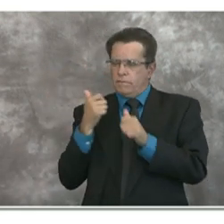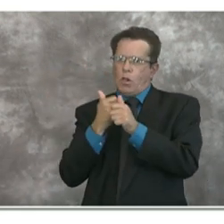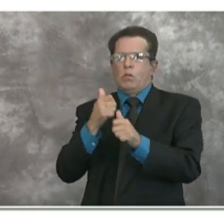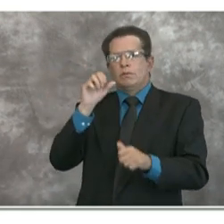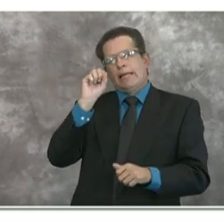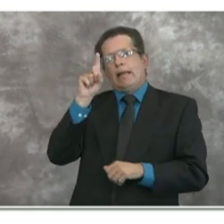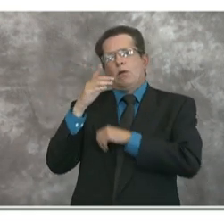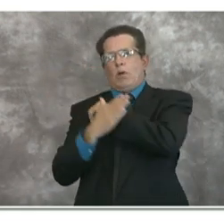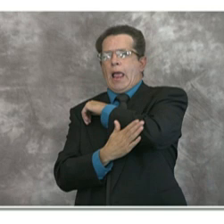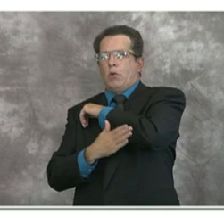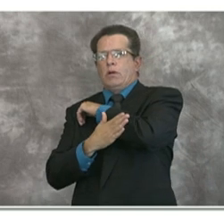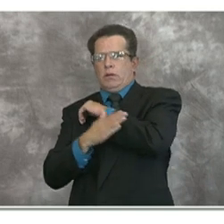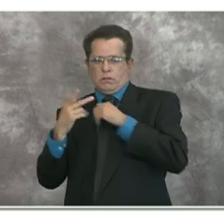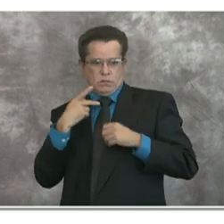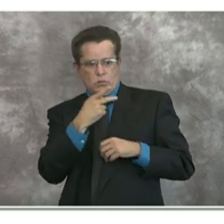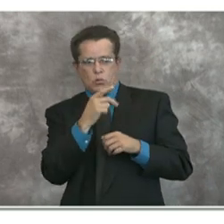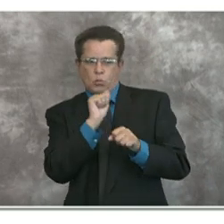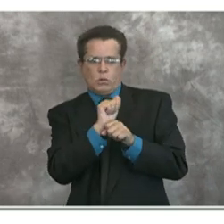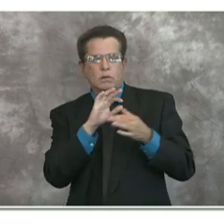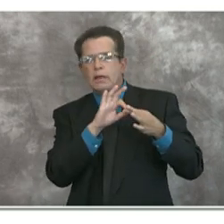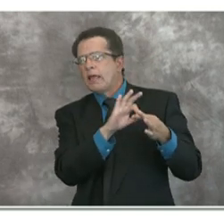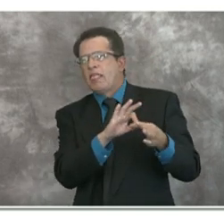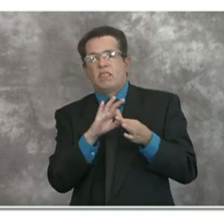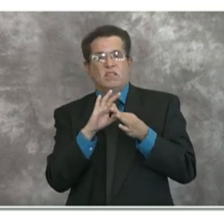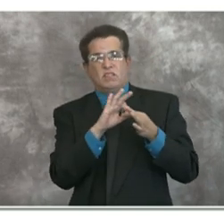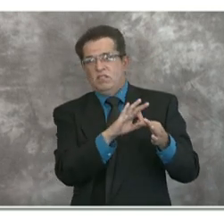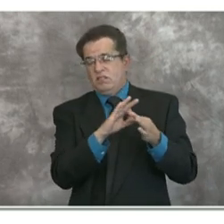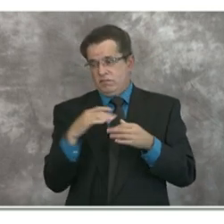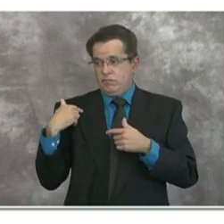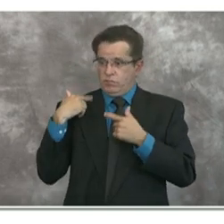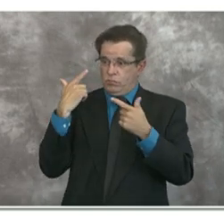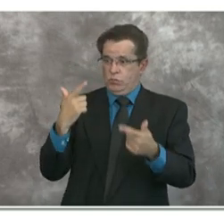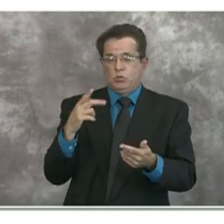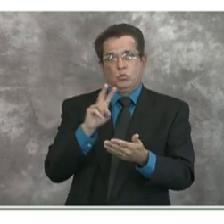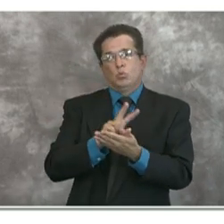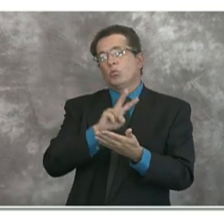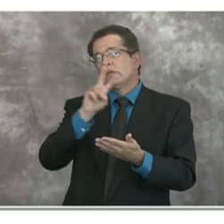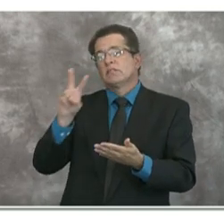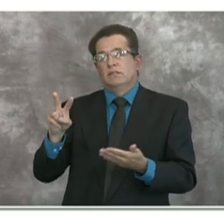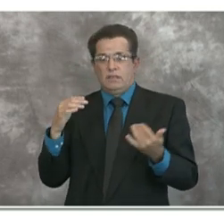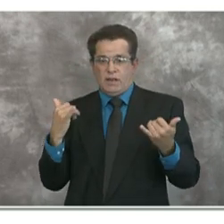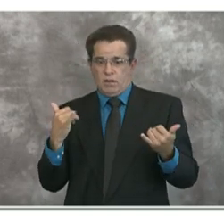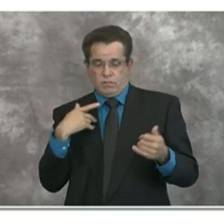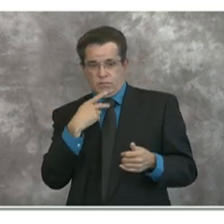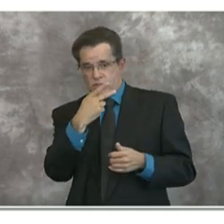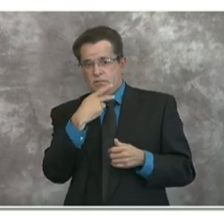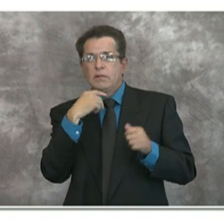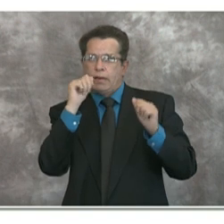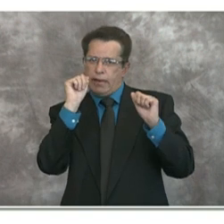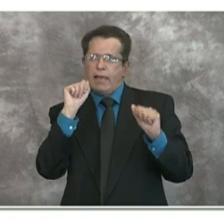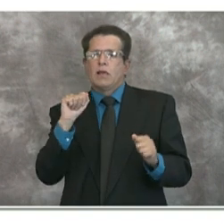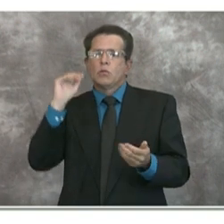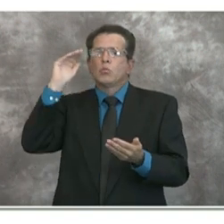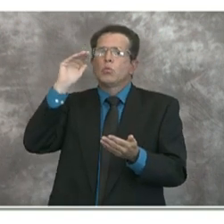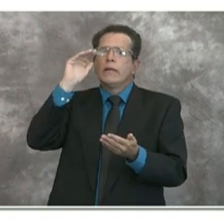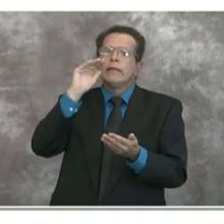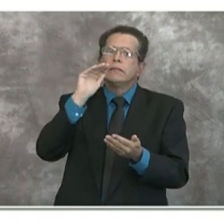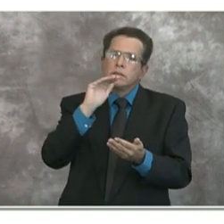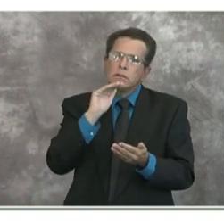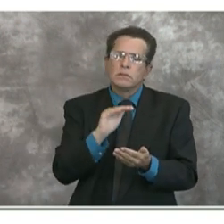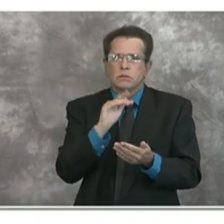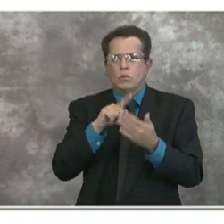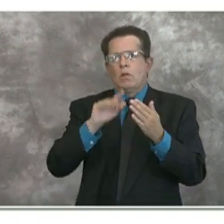have been working with our local jurisdictions for the better part of the past 2 weeks, and we are now in a position where we can begin easing some of the